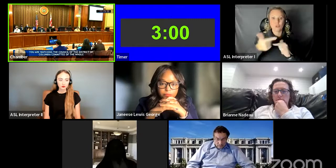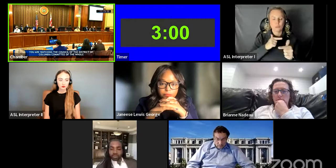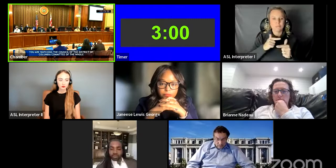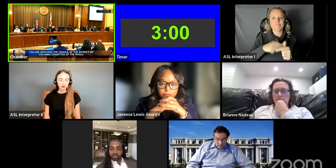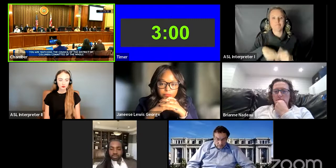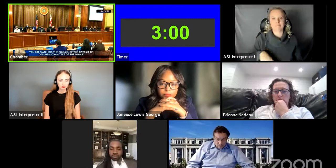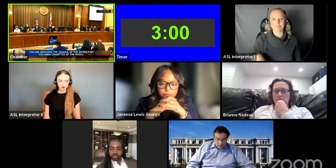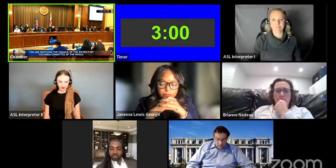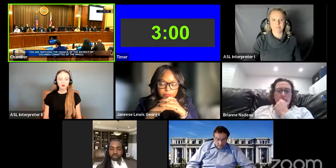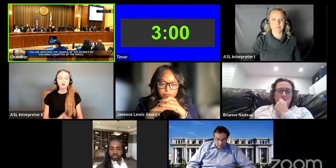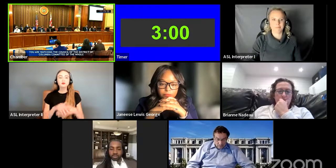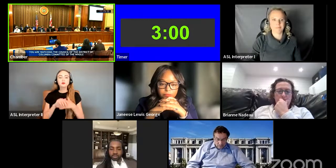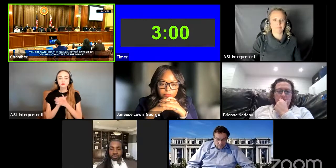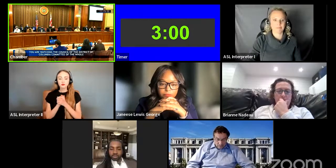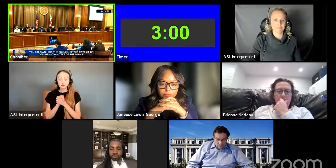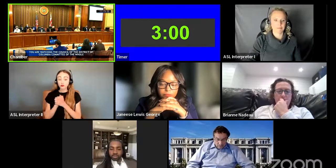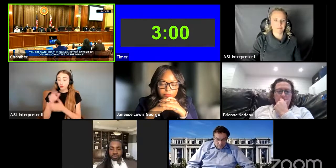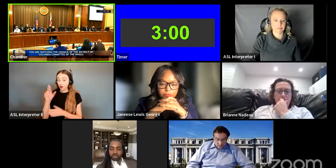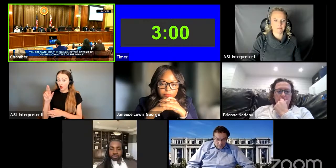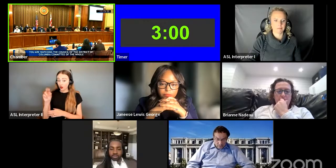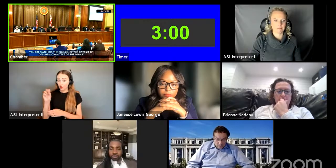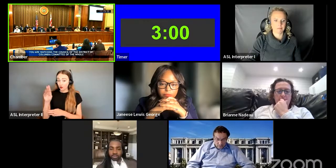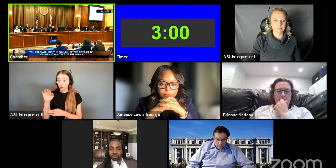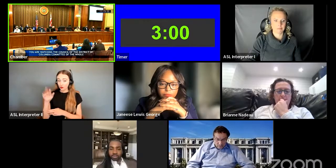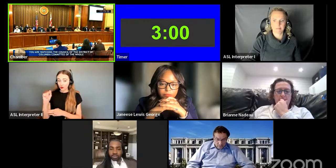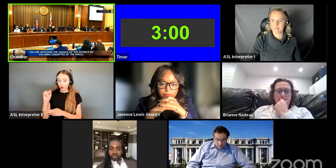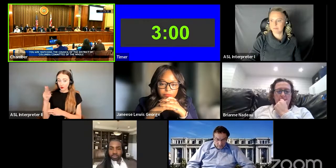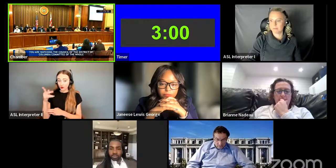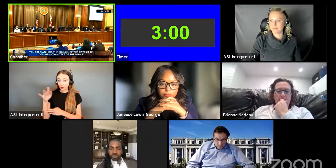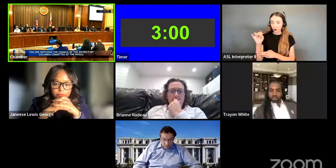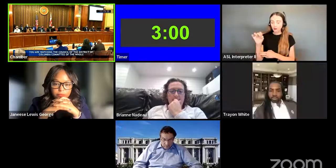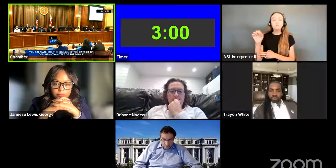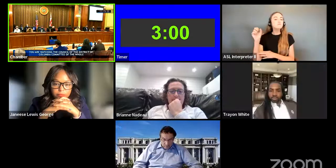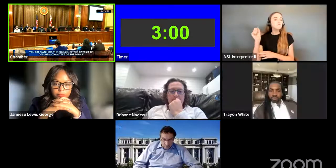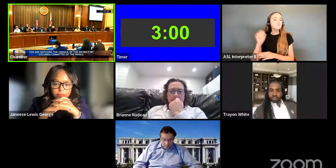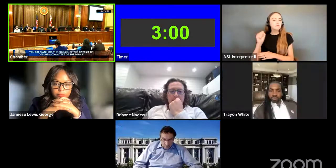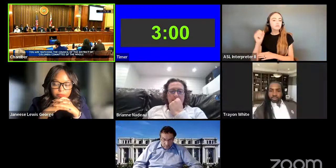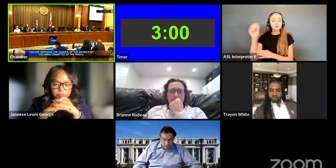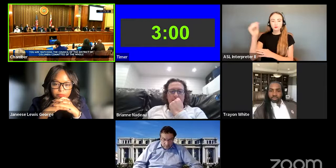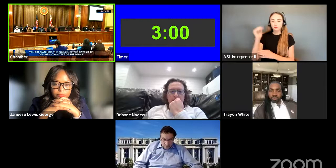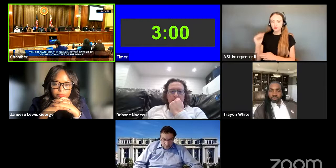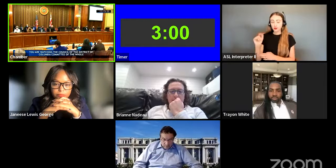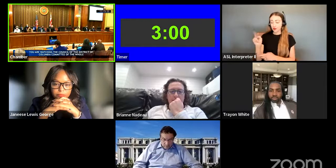White. Yes. Councilmember Robert White votes yes. Councilmember Trahan White.